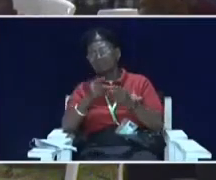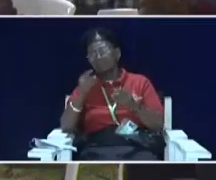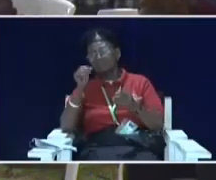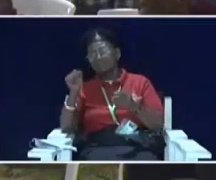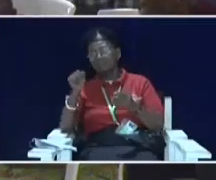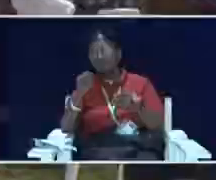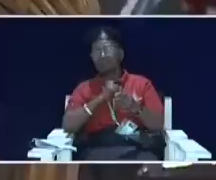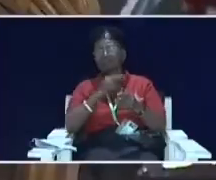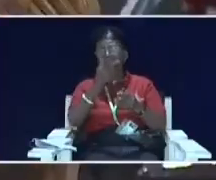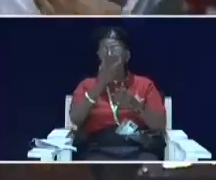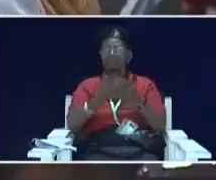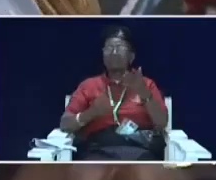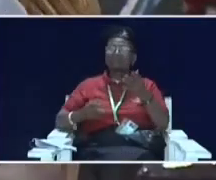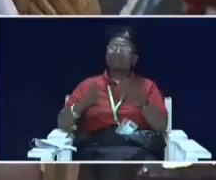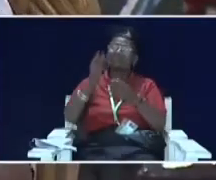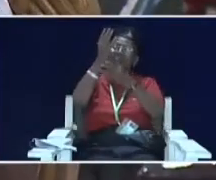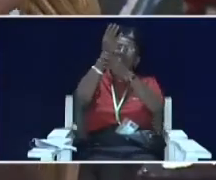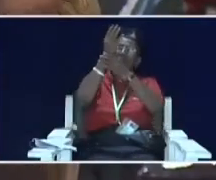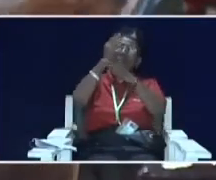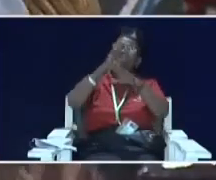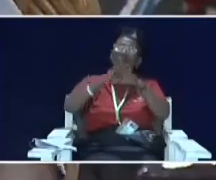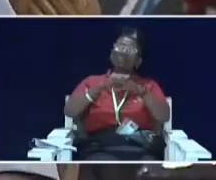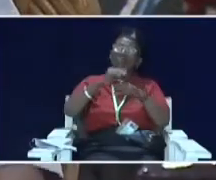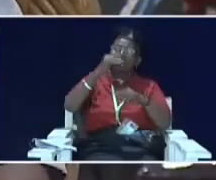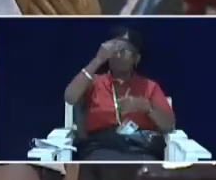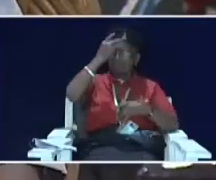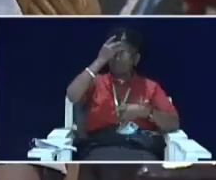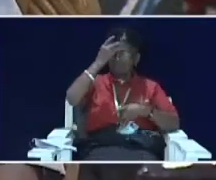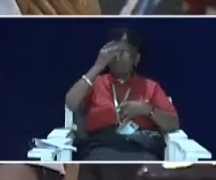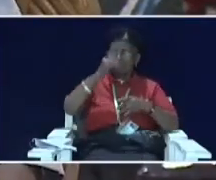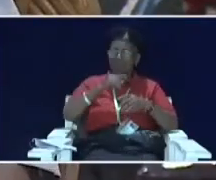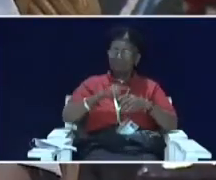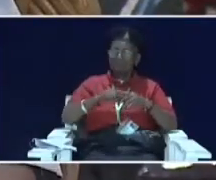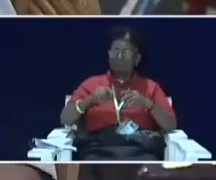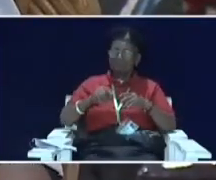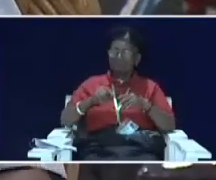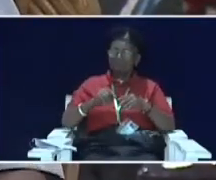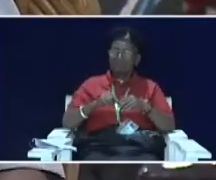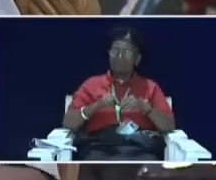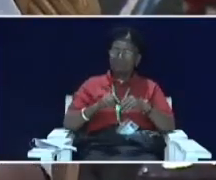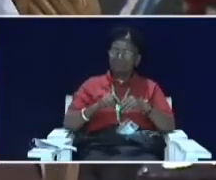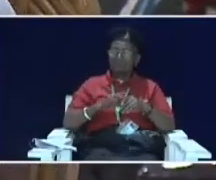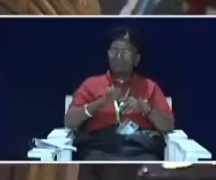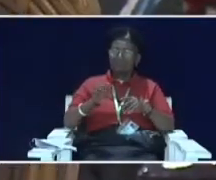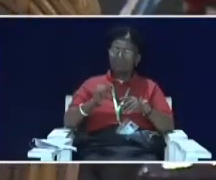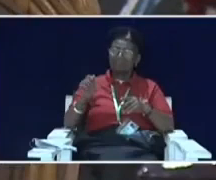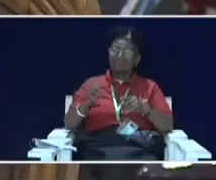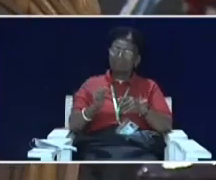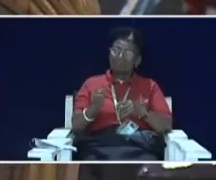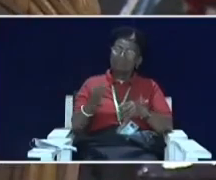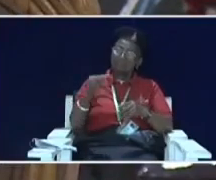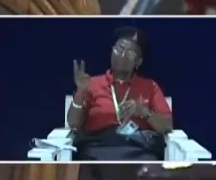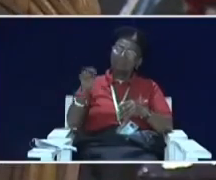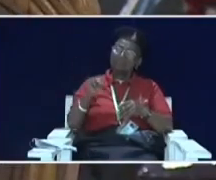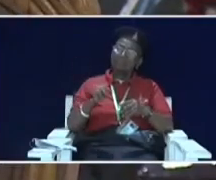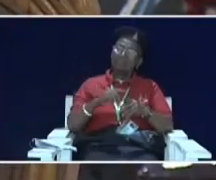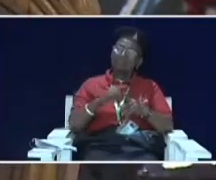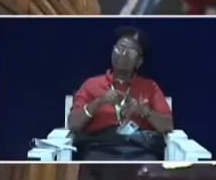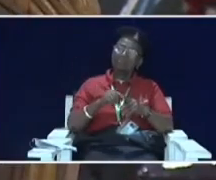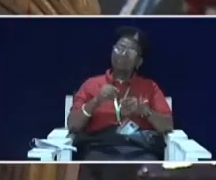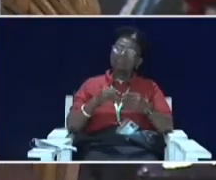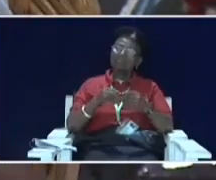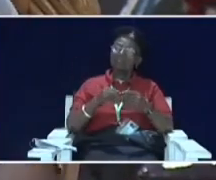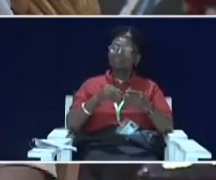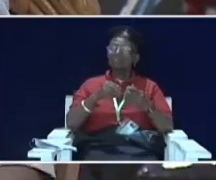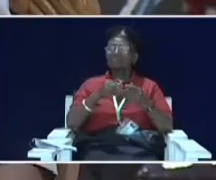I laid hands on the sick, quite a few of them. When I finished, I wanted to